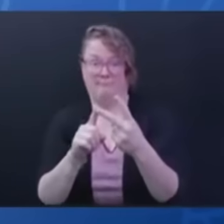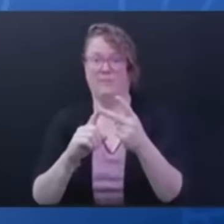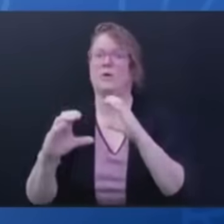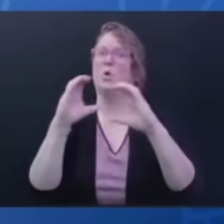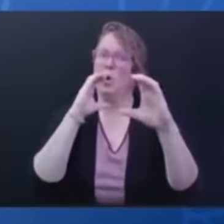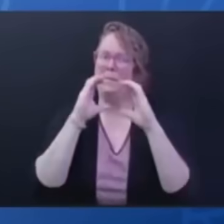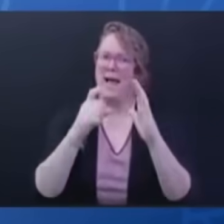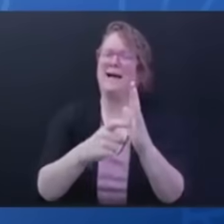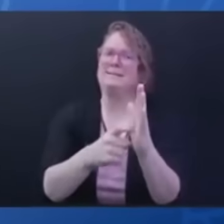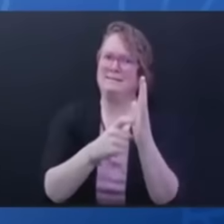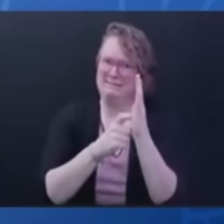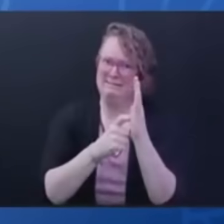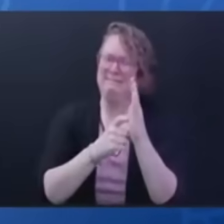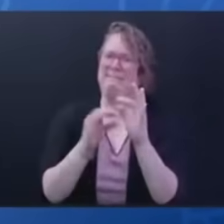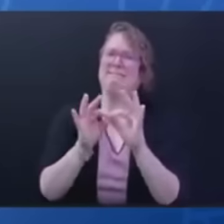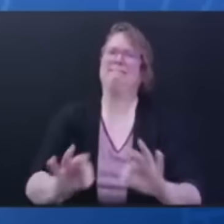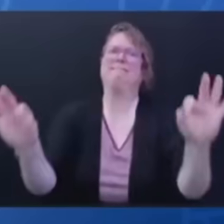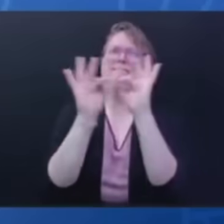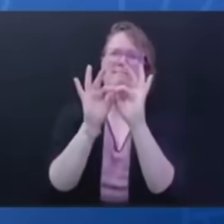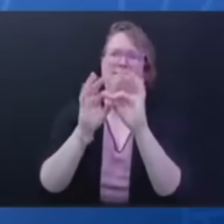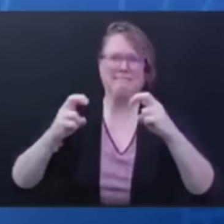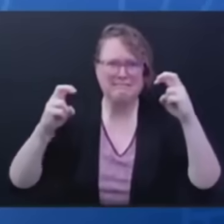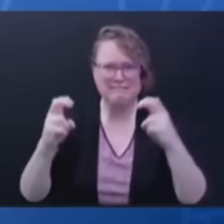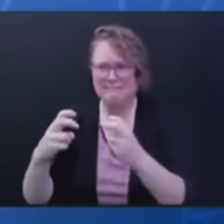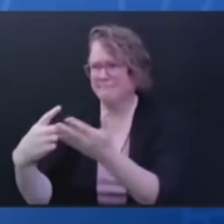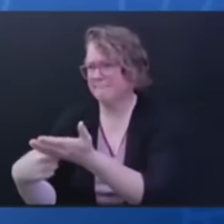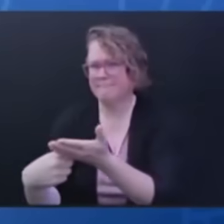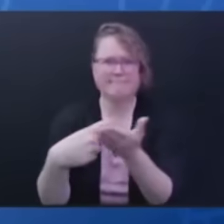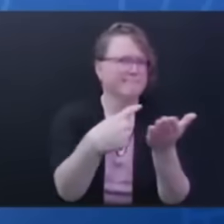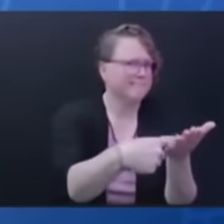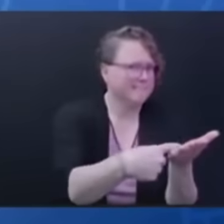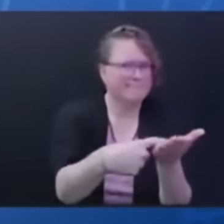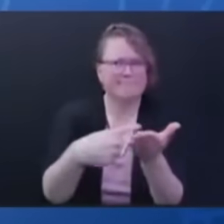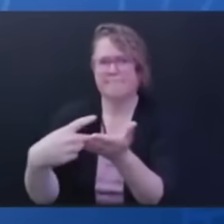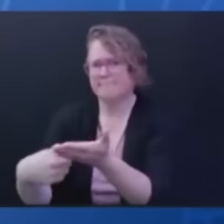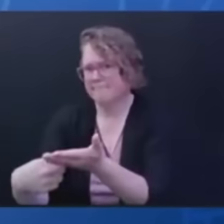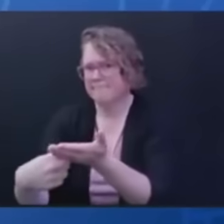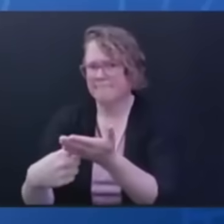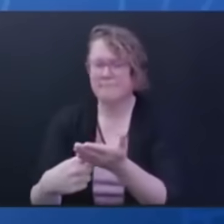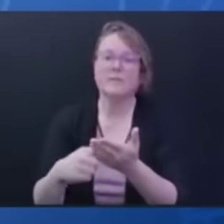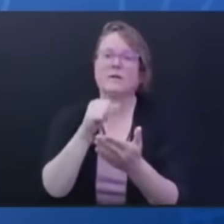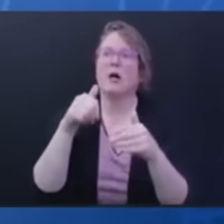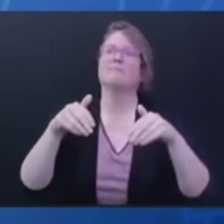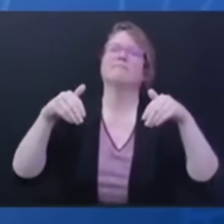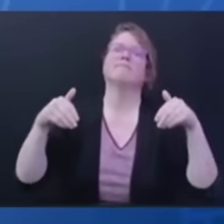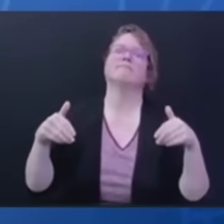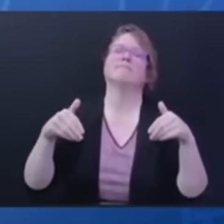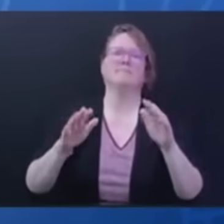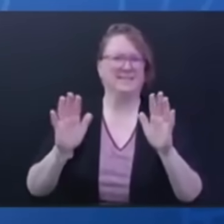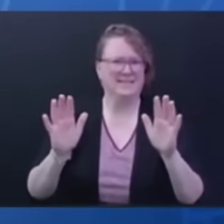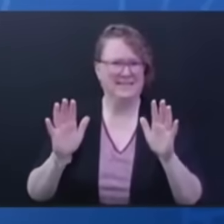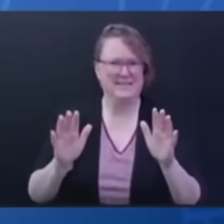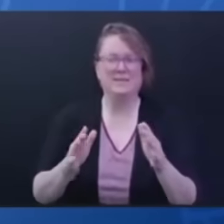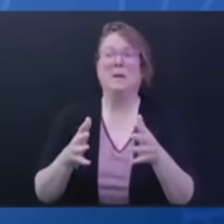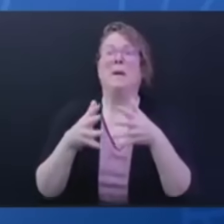there should not be silence, and that America obviously was in the center of this in speaking with a